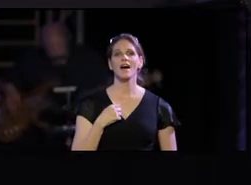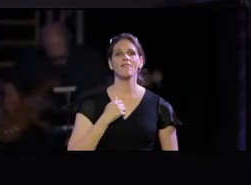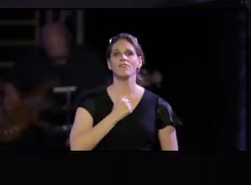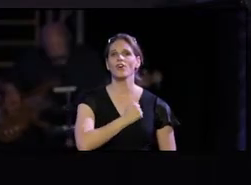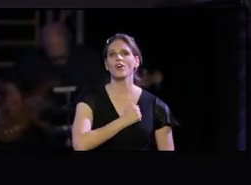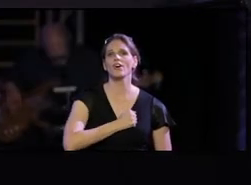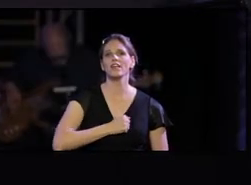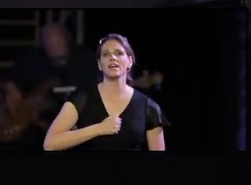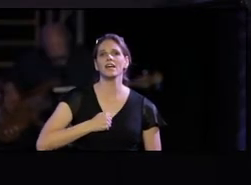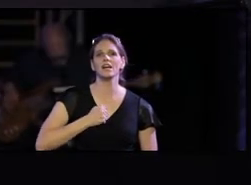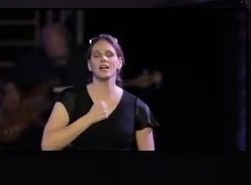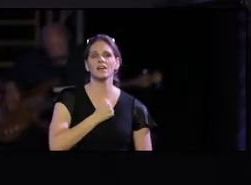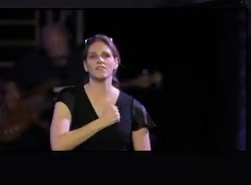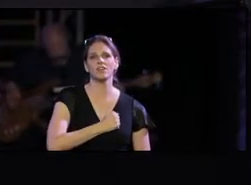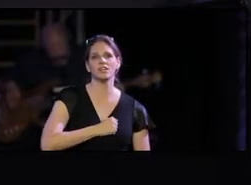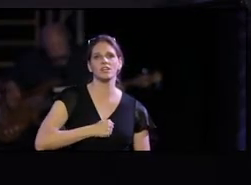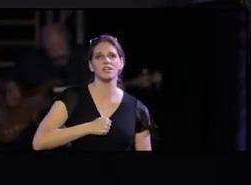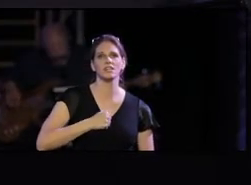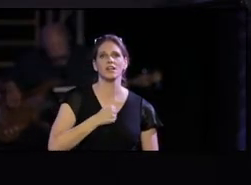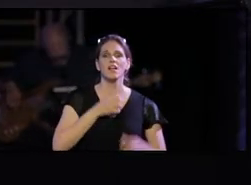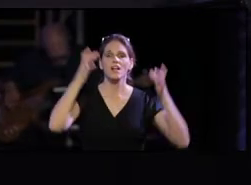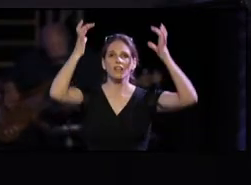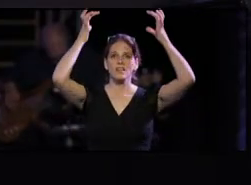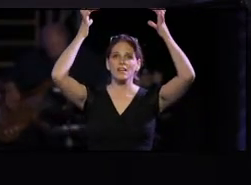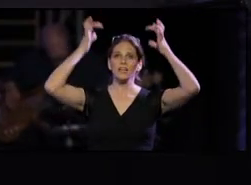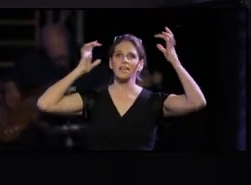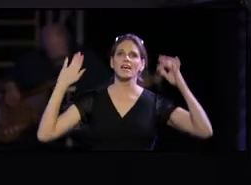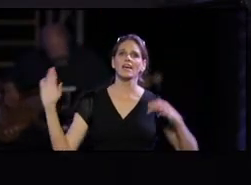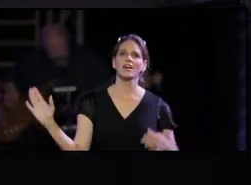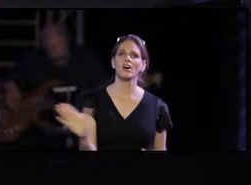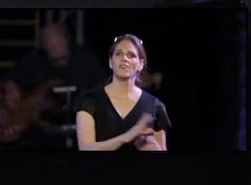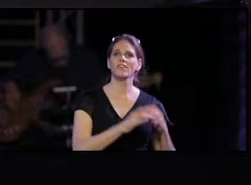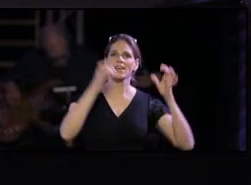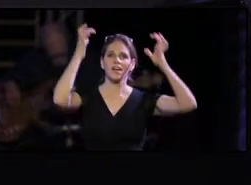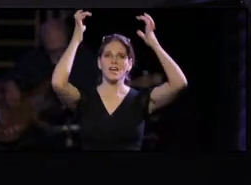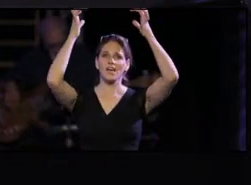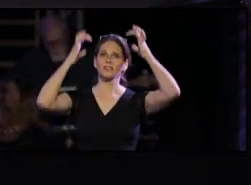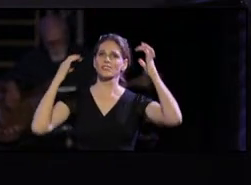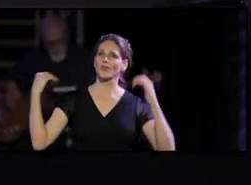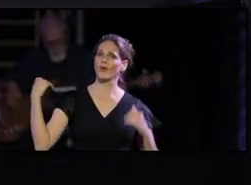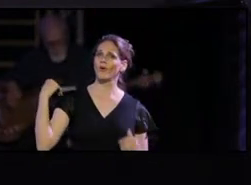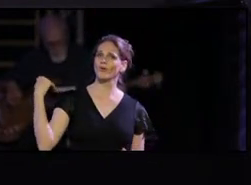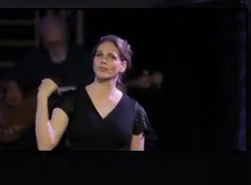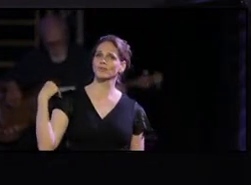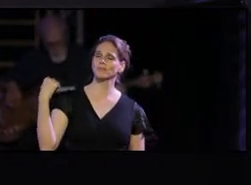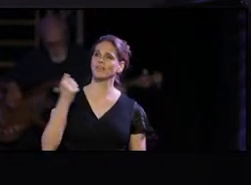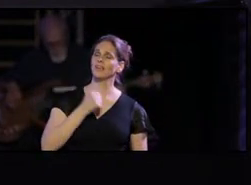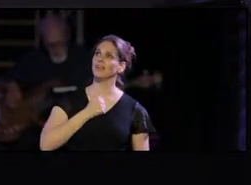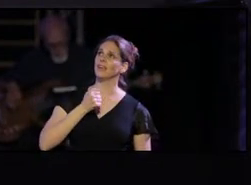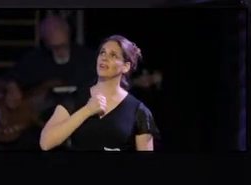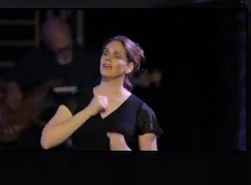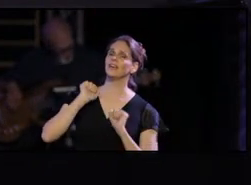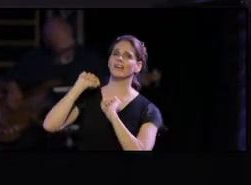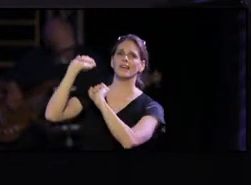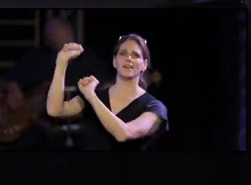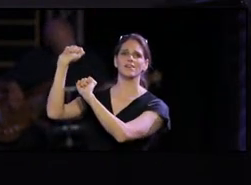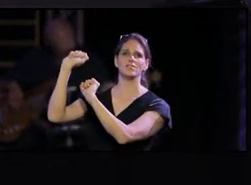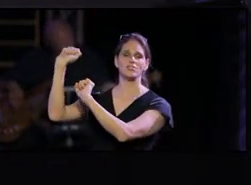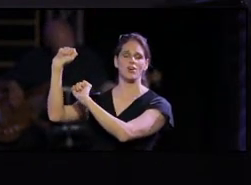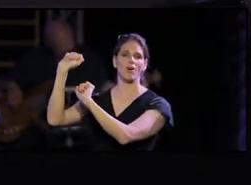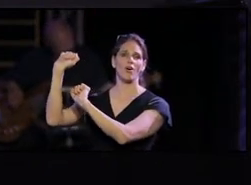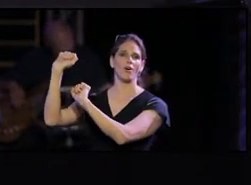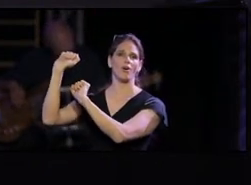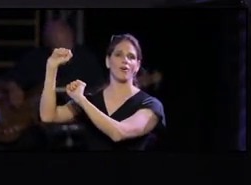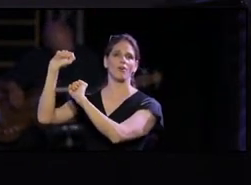I am forgiven. The King of Kings calls me